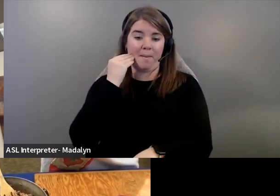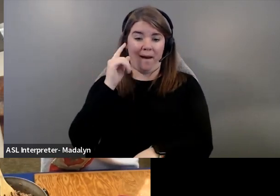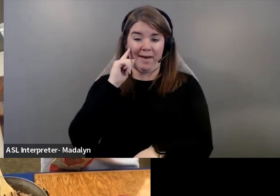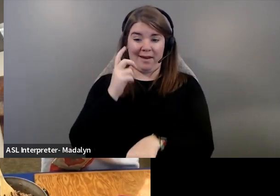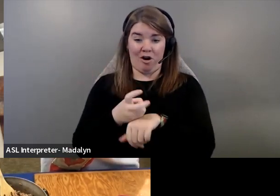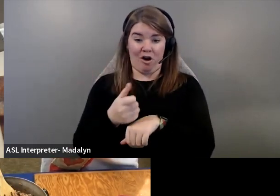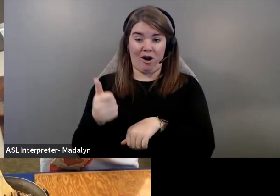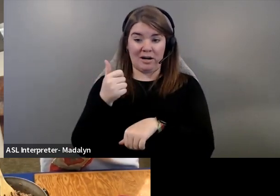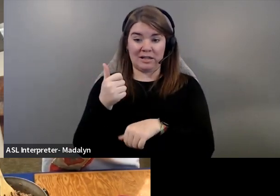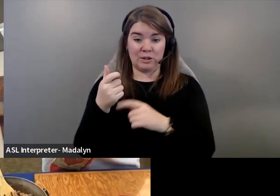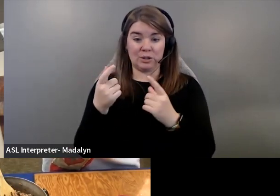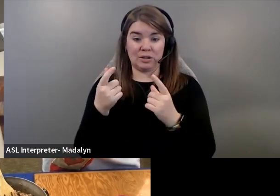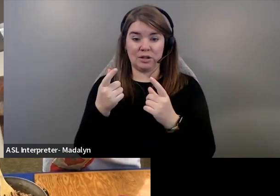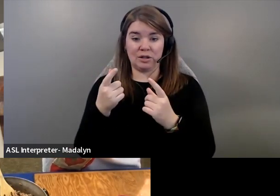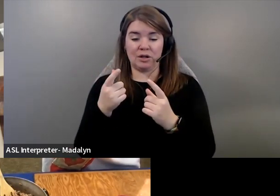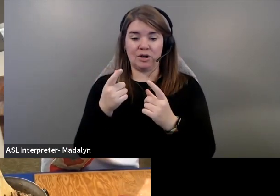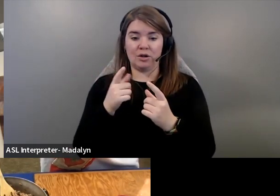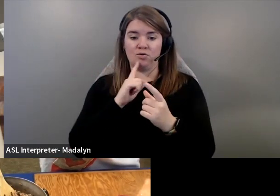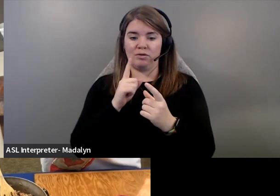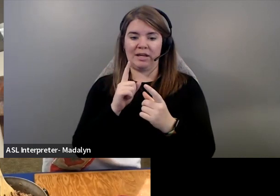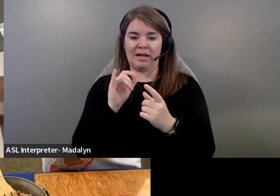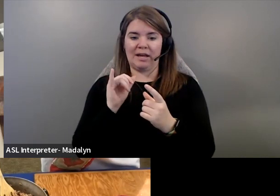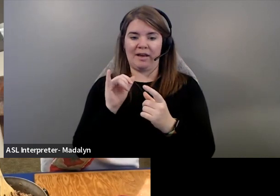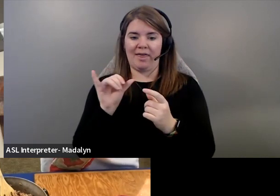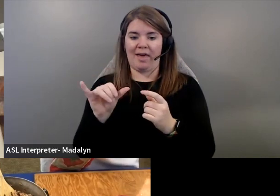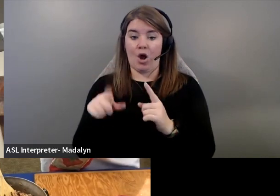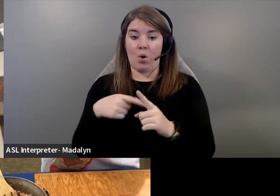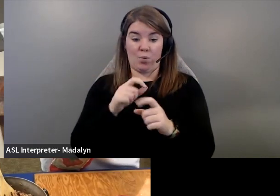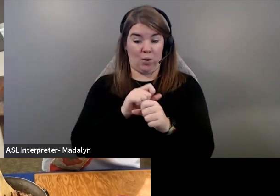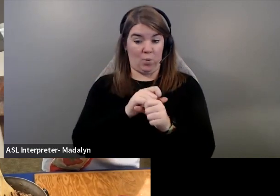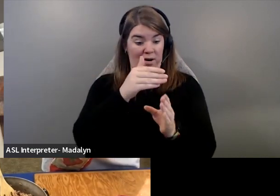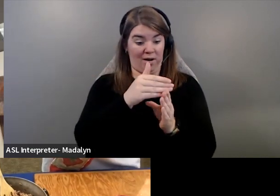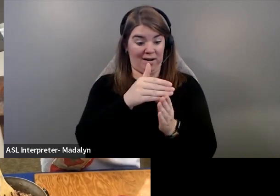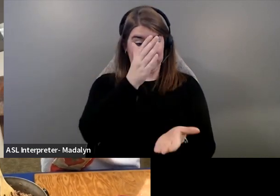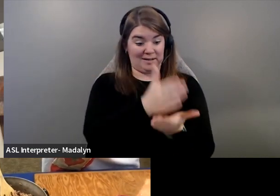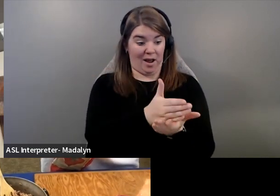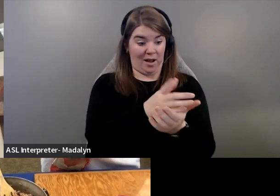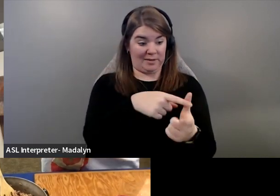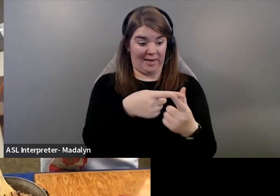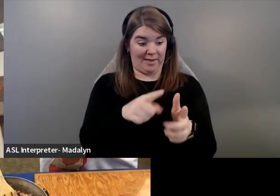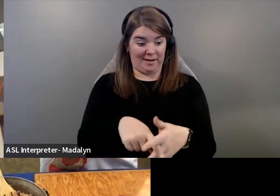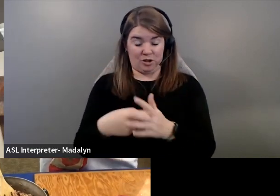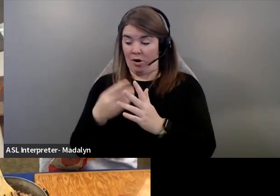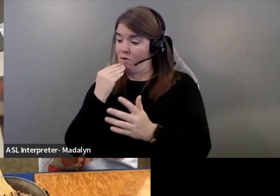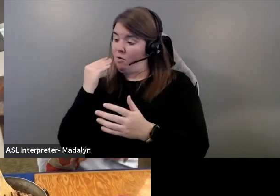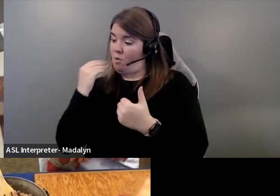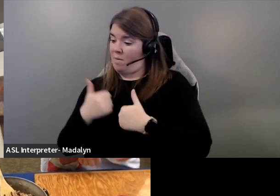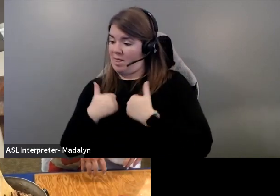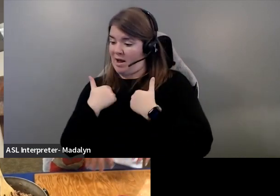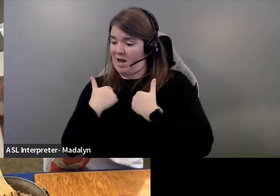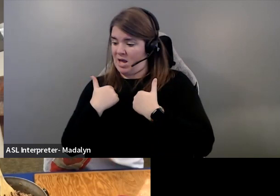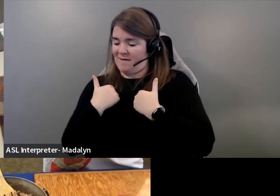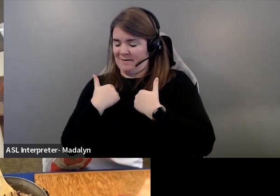was finding the line of demarcation when work stops and home life starts, because you're in your house this entire